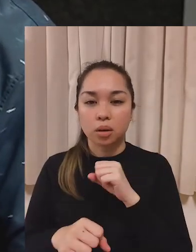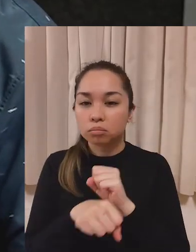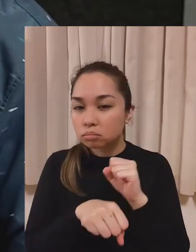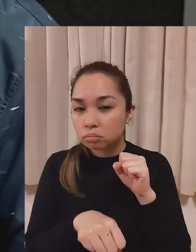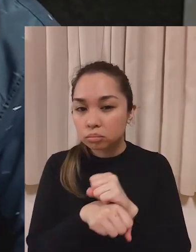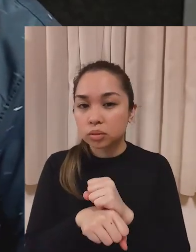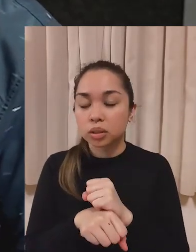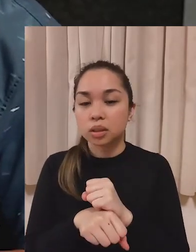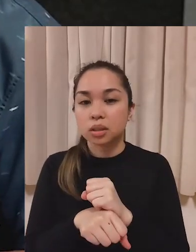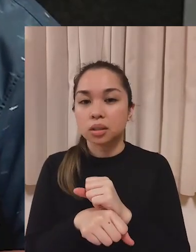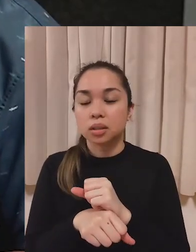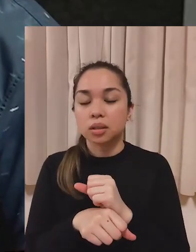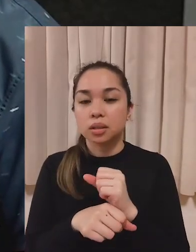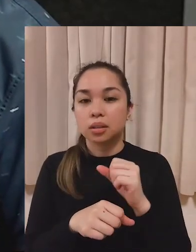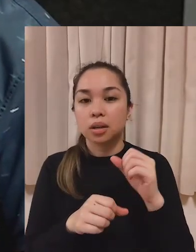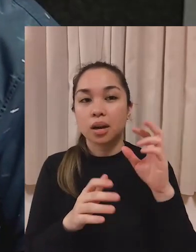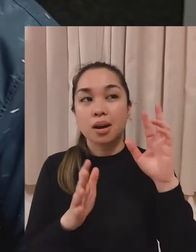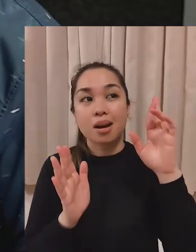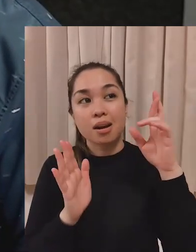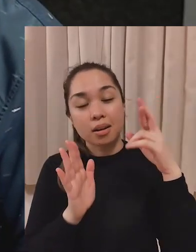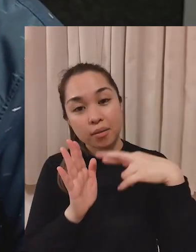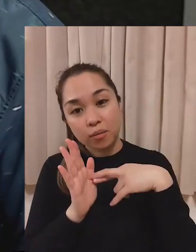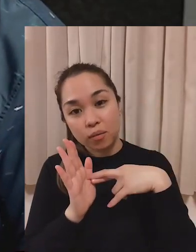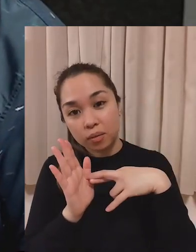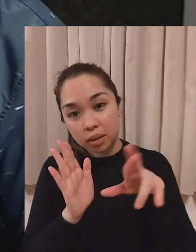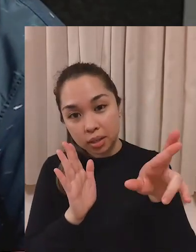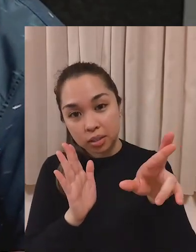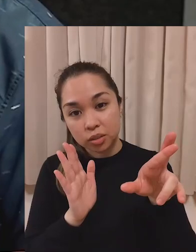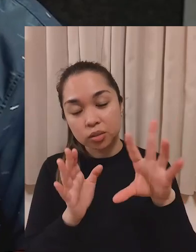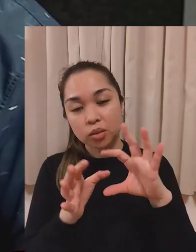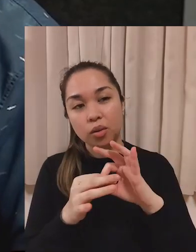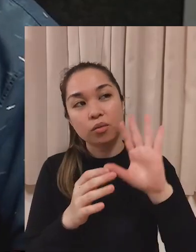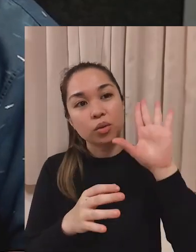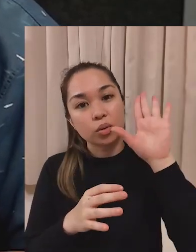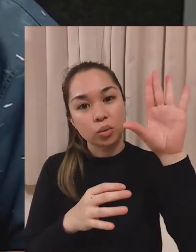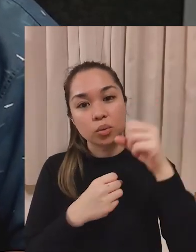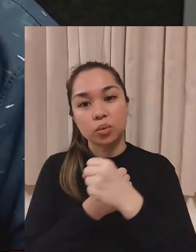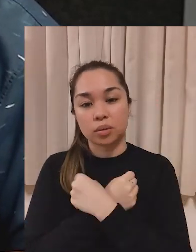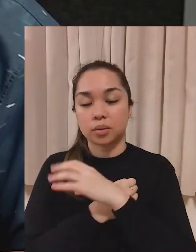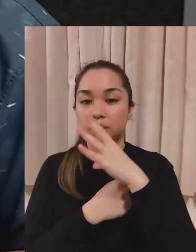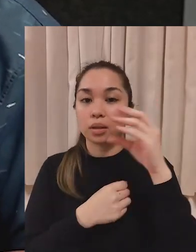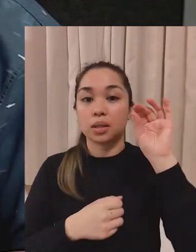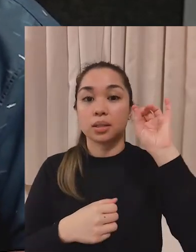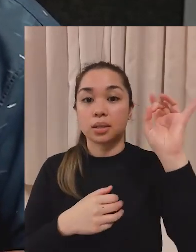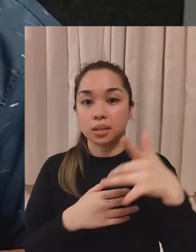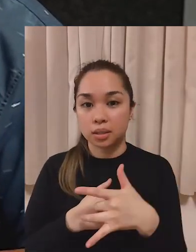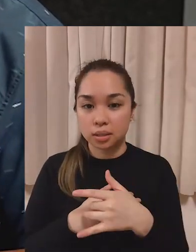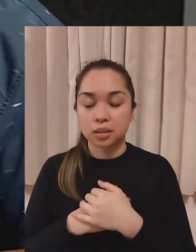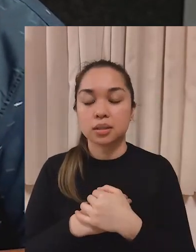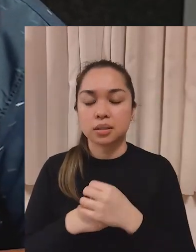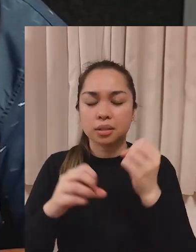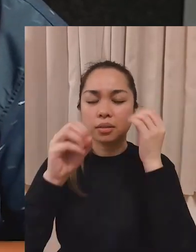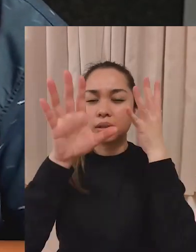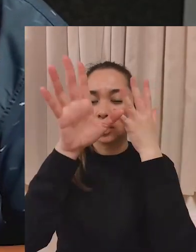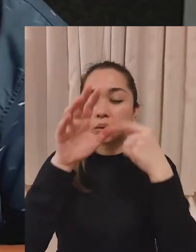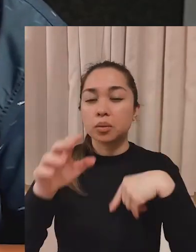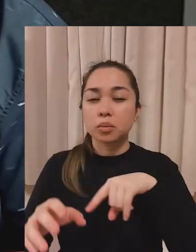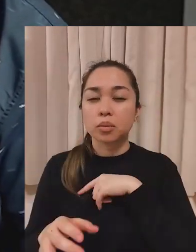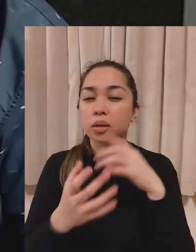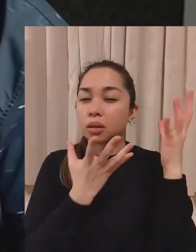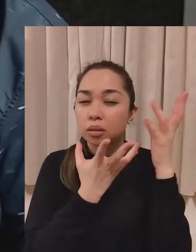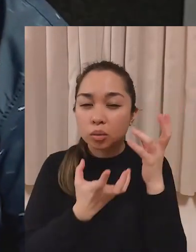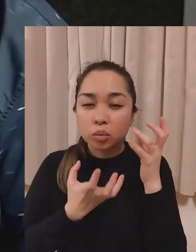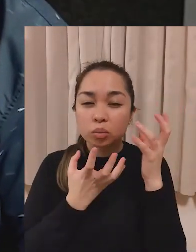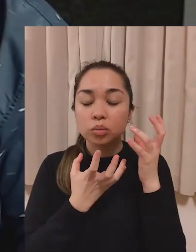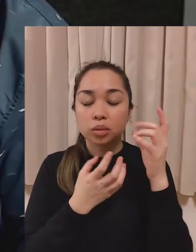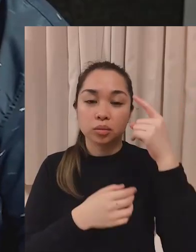your presence and of your love as well. And Father, we long, Lord, not only